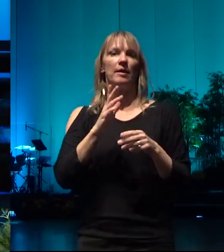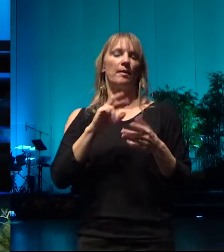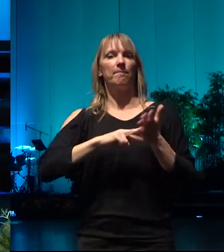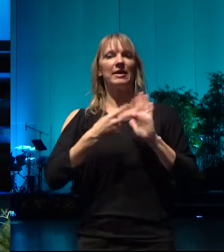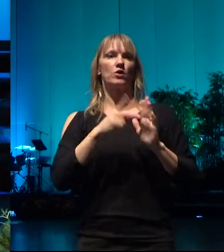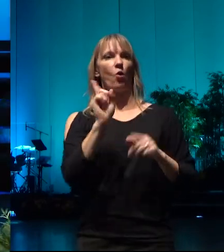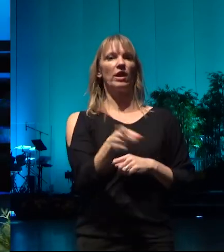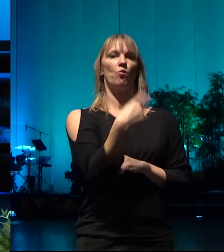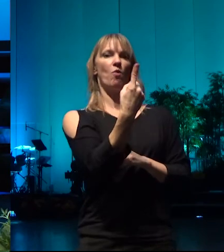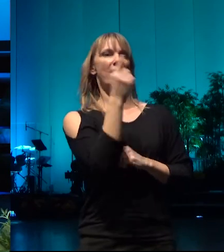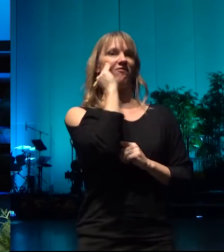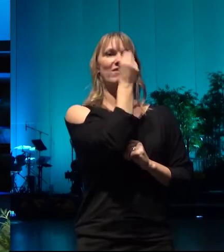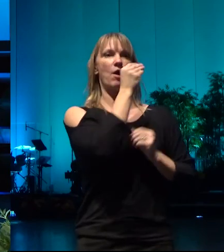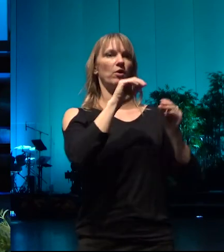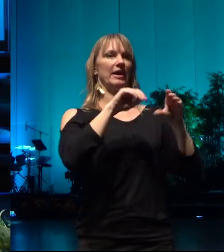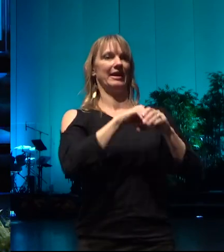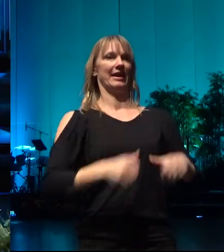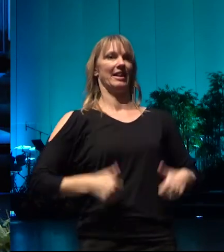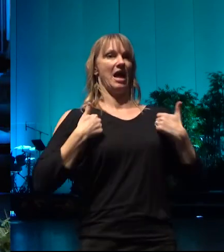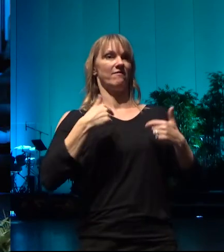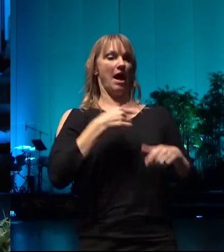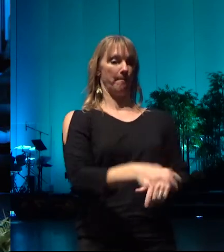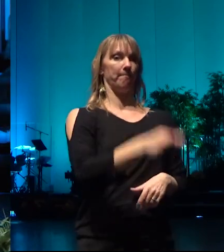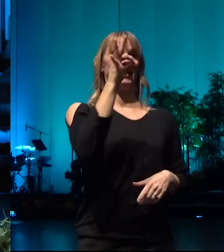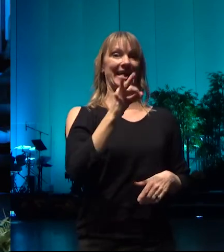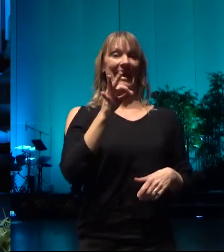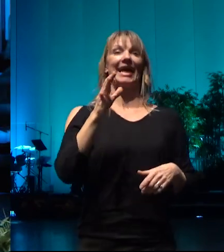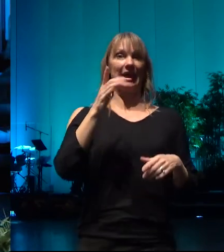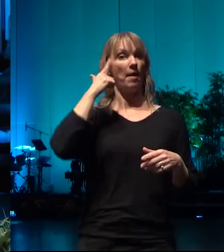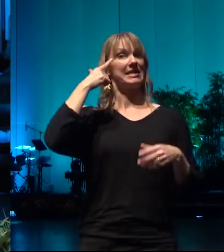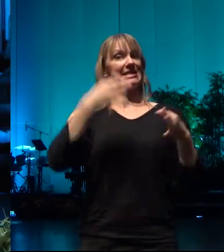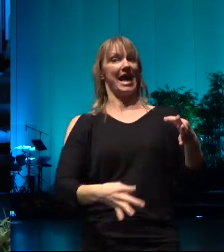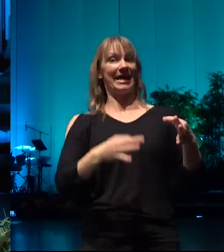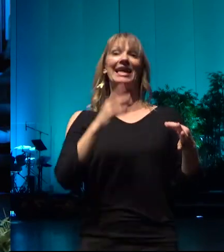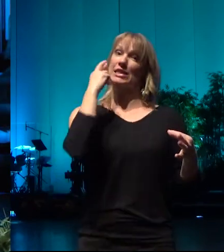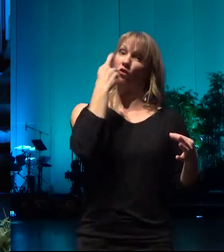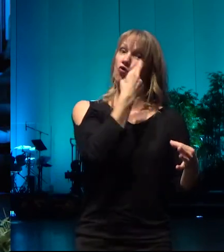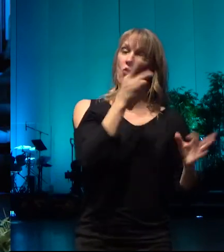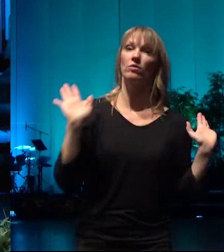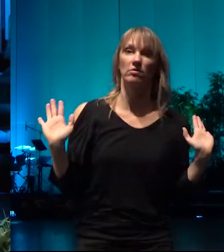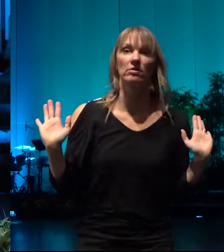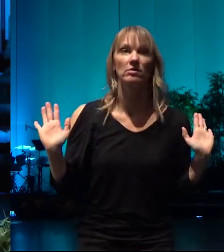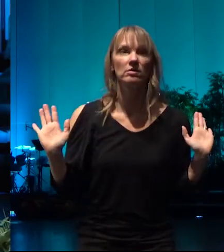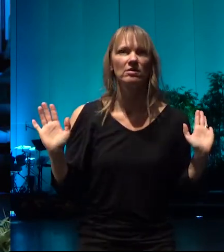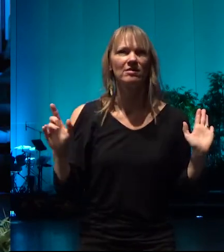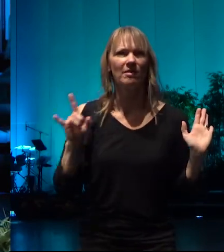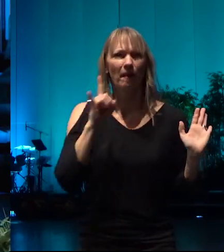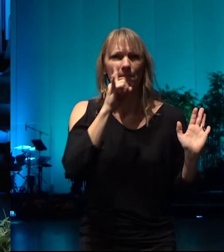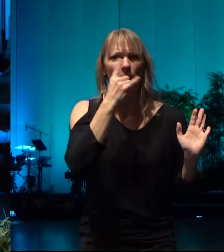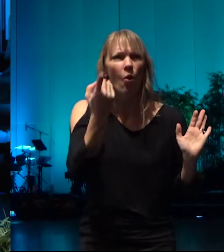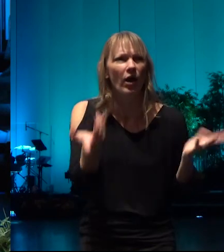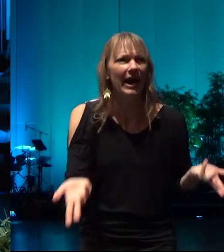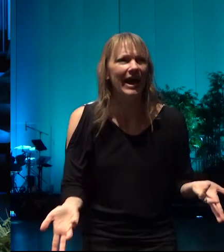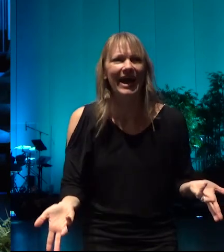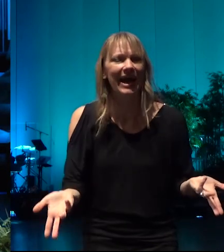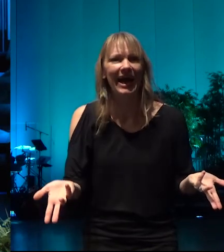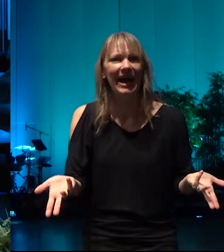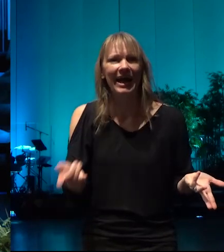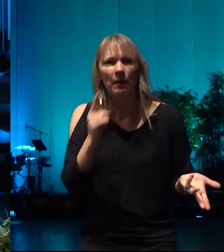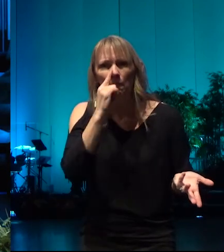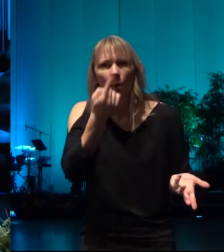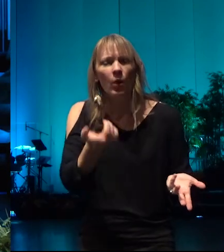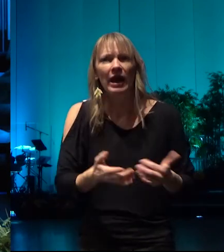can only be one flower in the garden of life. I get to pick it. It's a rose, right? How boring would that